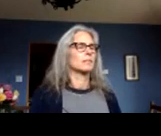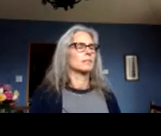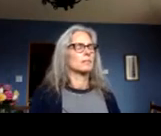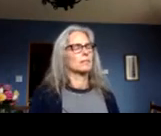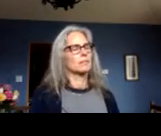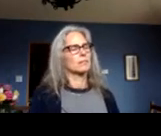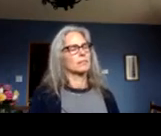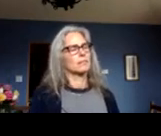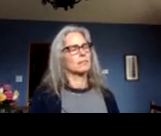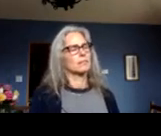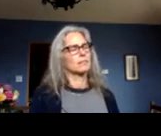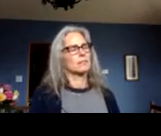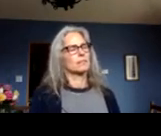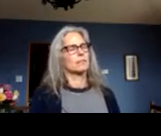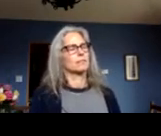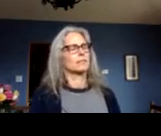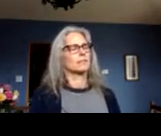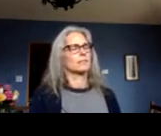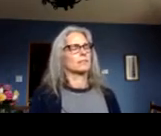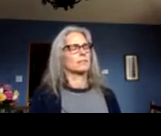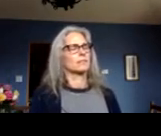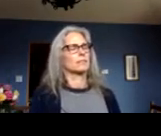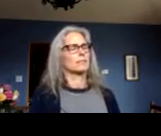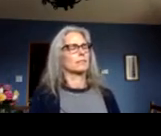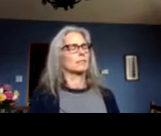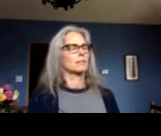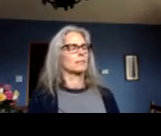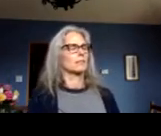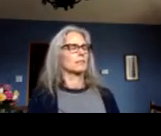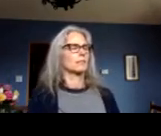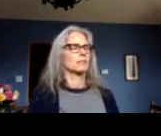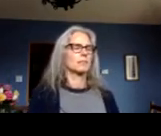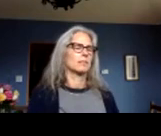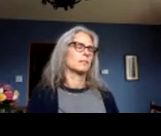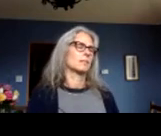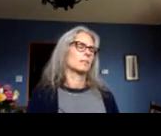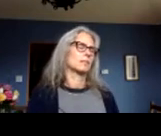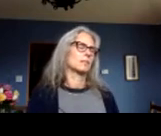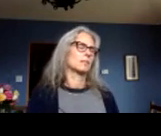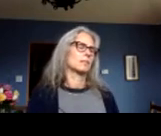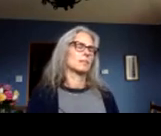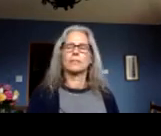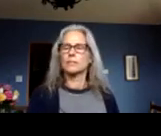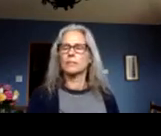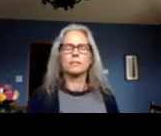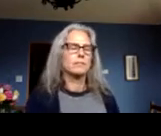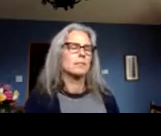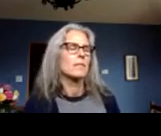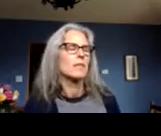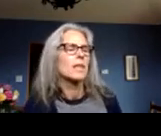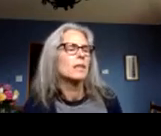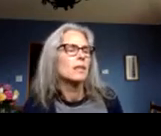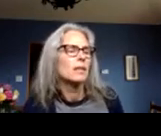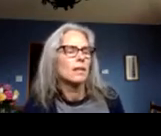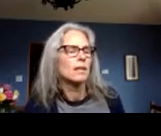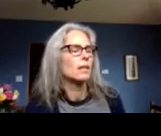Posting things start with a specific letter sound, interviewing themselves about their families, writing a report, that multimodal type of stuff where it's